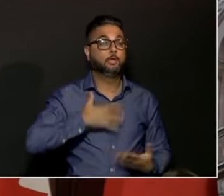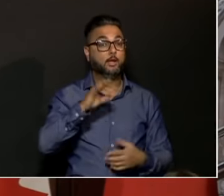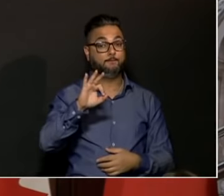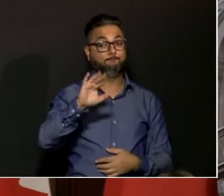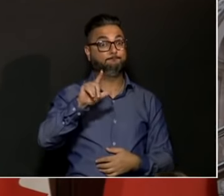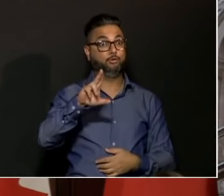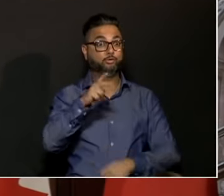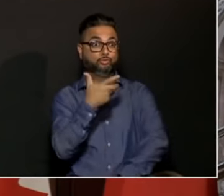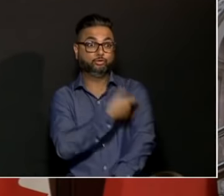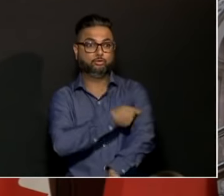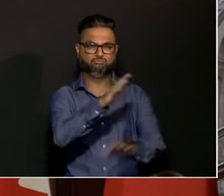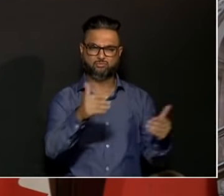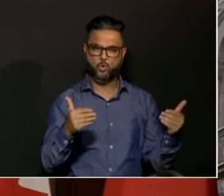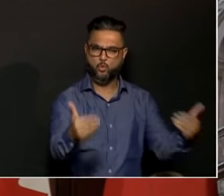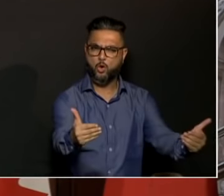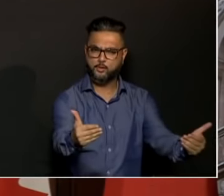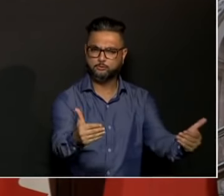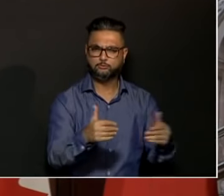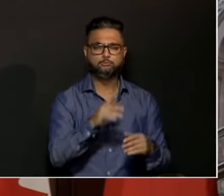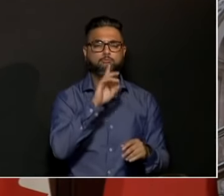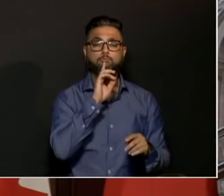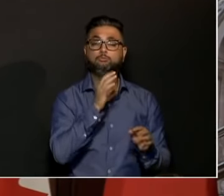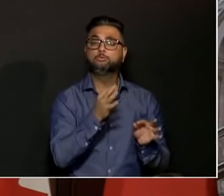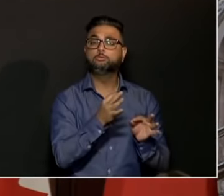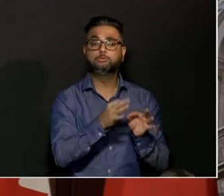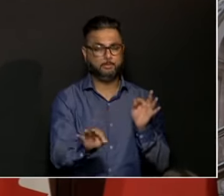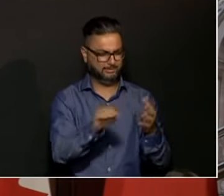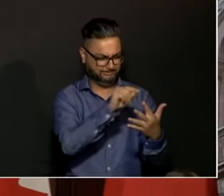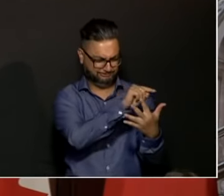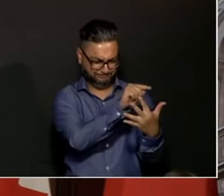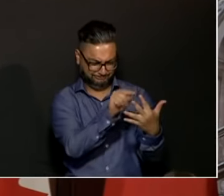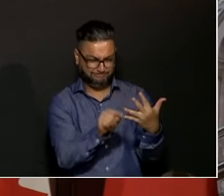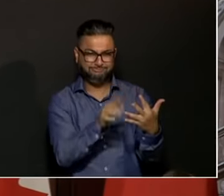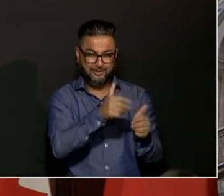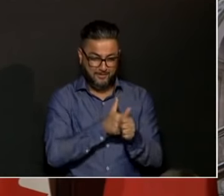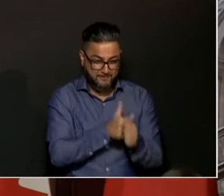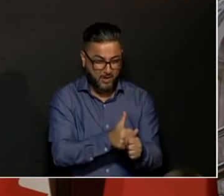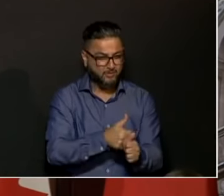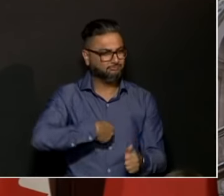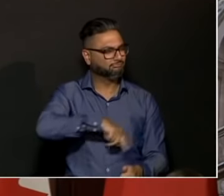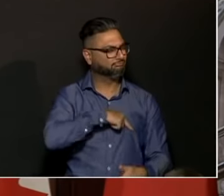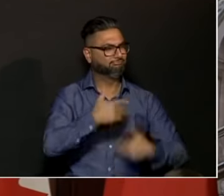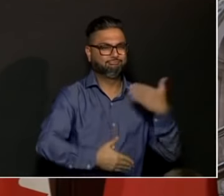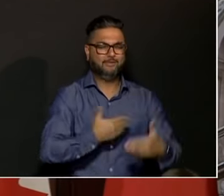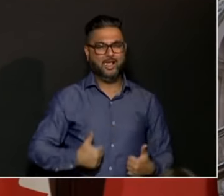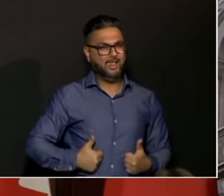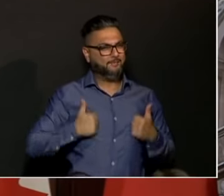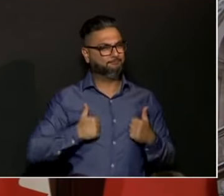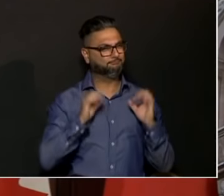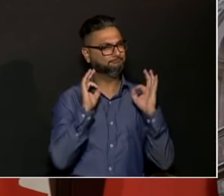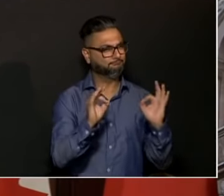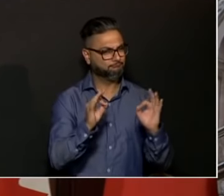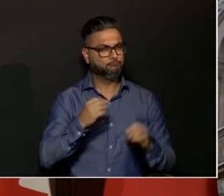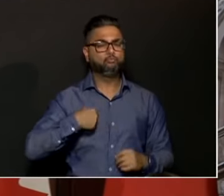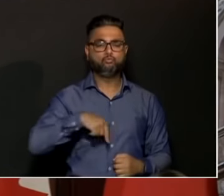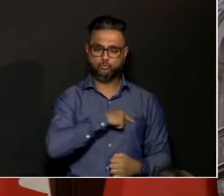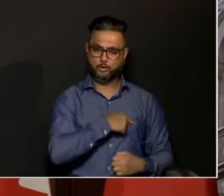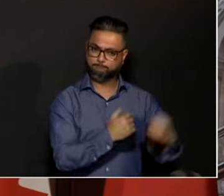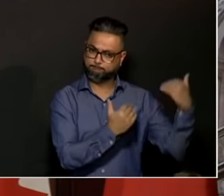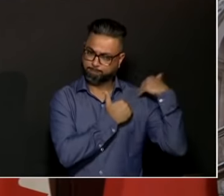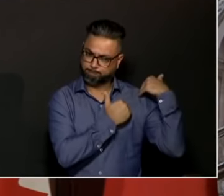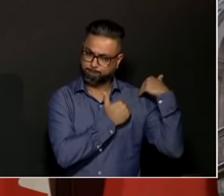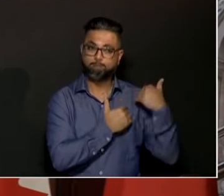save lives, and it's up to all of us to do our part. Thank you, and God bless the people of Ontario. Now I'll pass it over